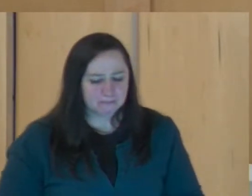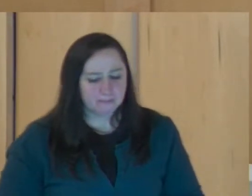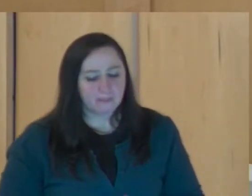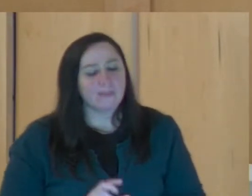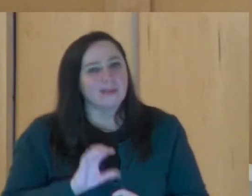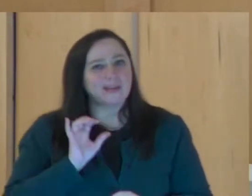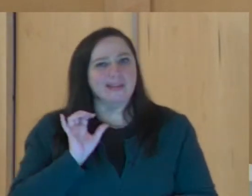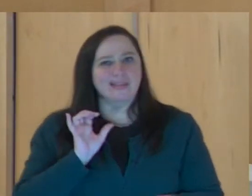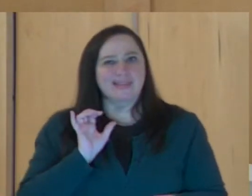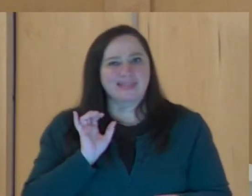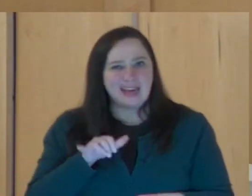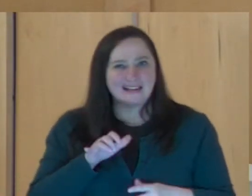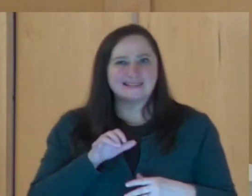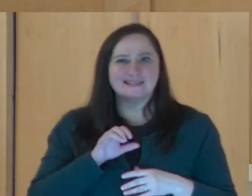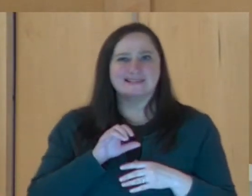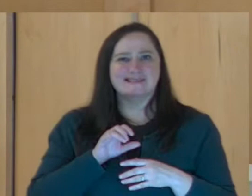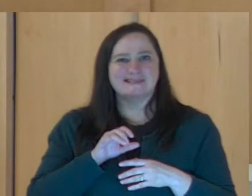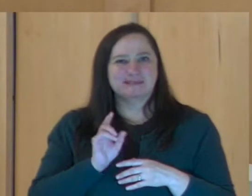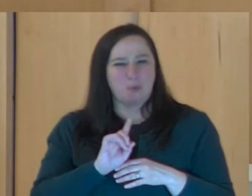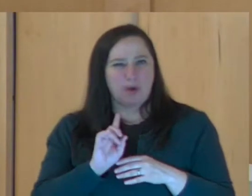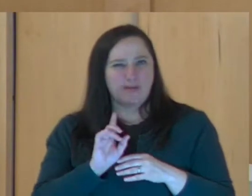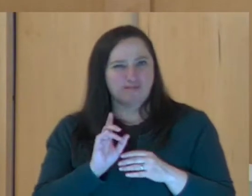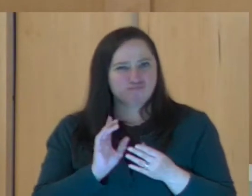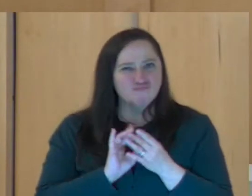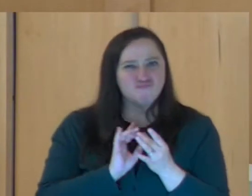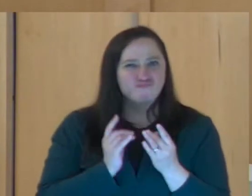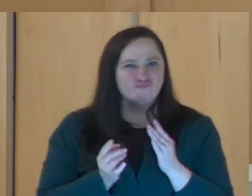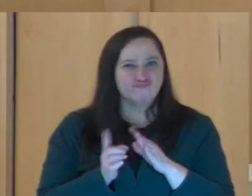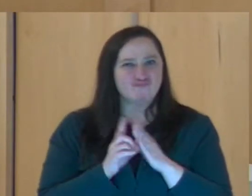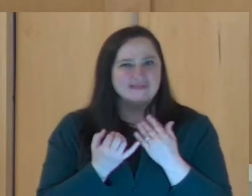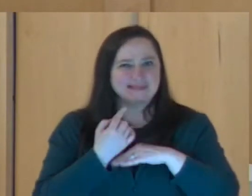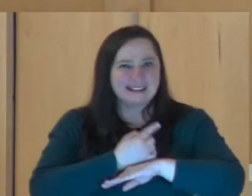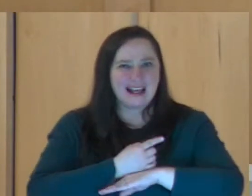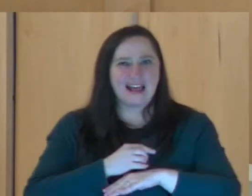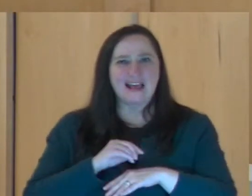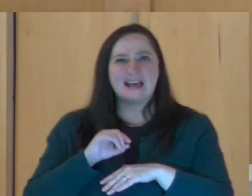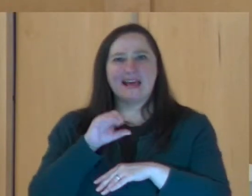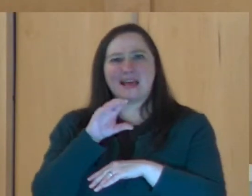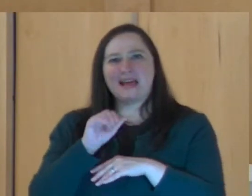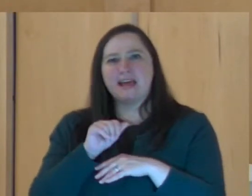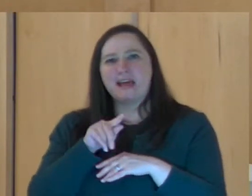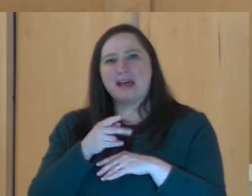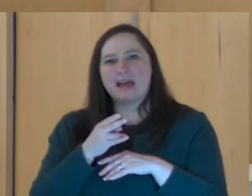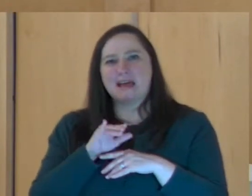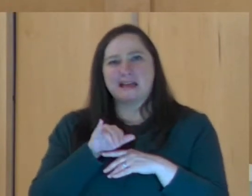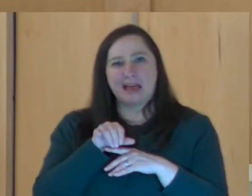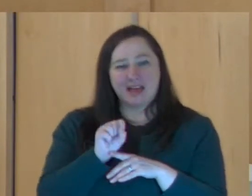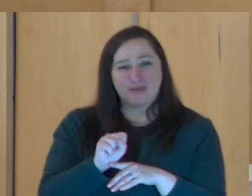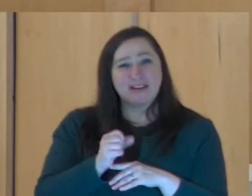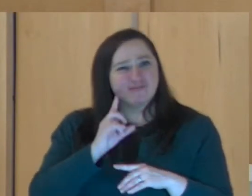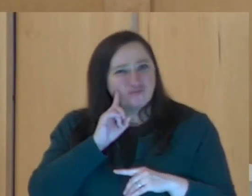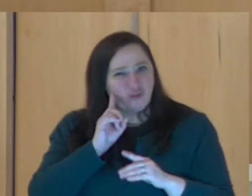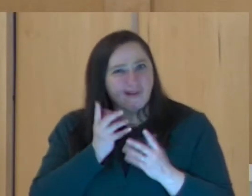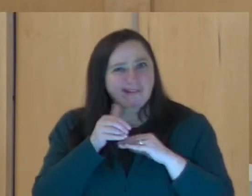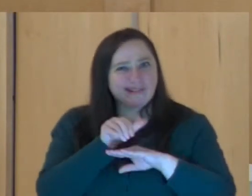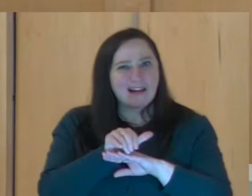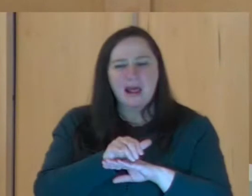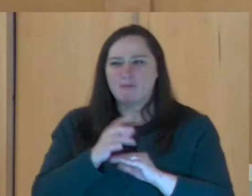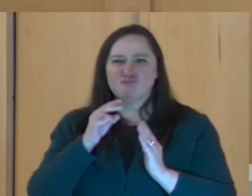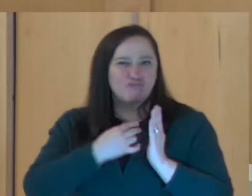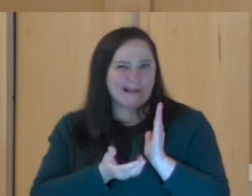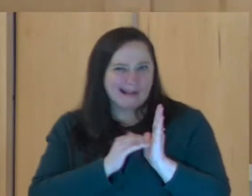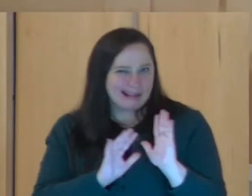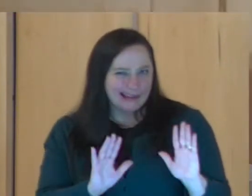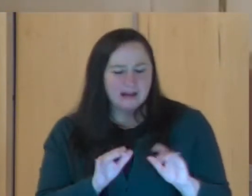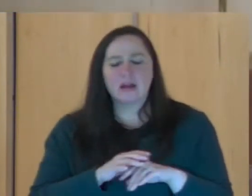And that's where Caiaphas comes in tonight. You heard about him, the high priest. I'm not going to read it all again. Here